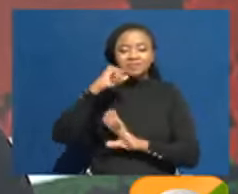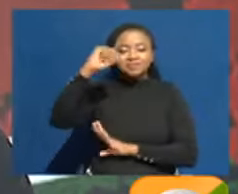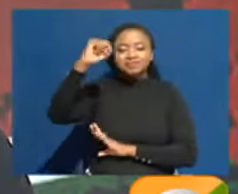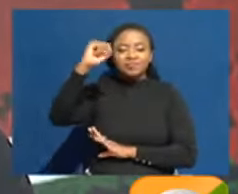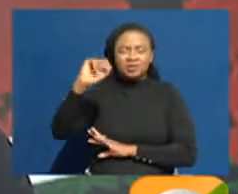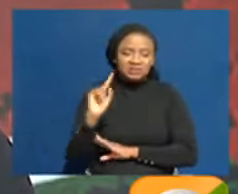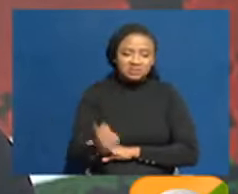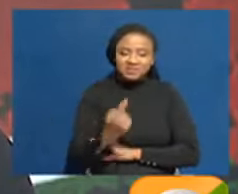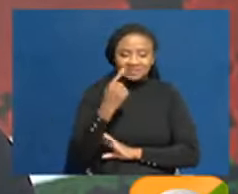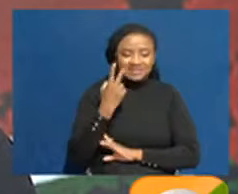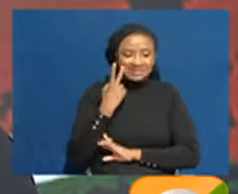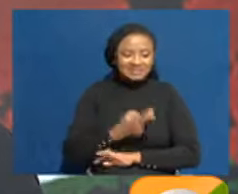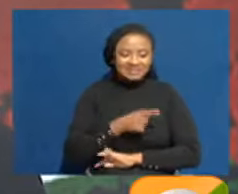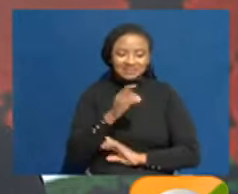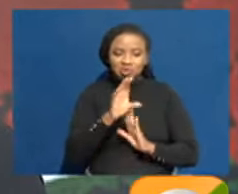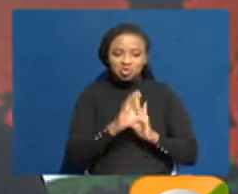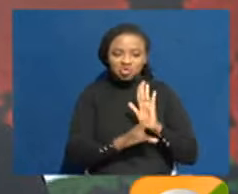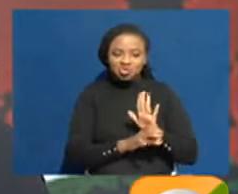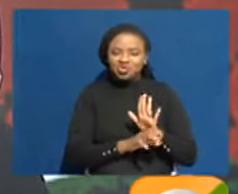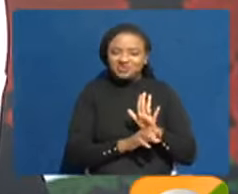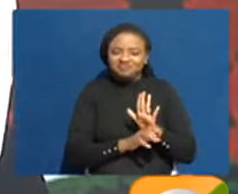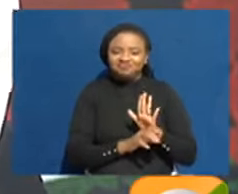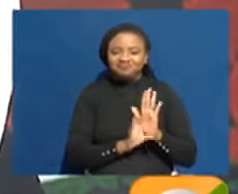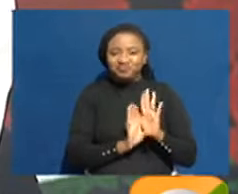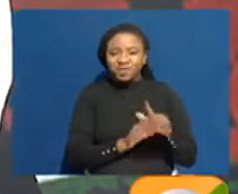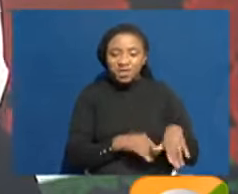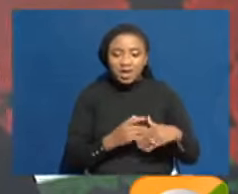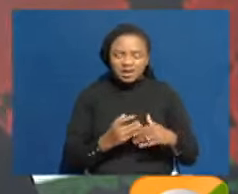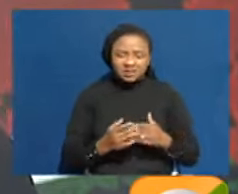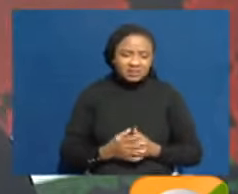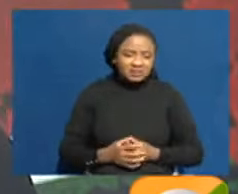and see the constitution essentially as a means to an